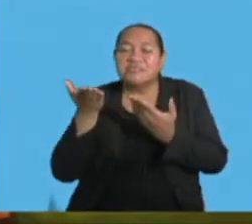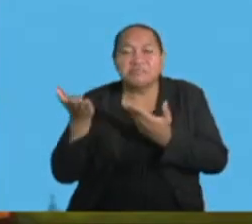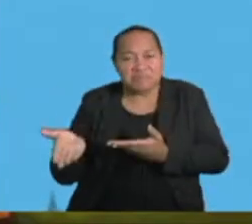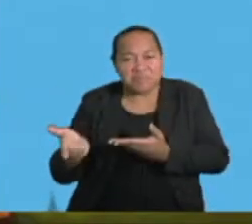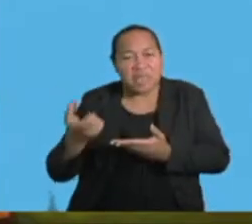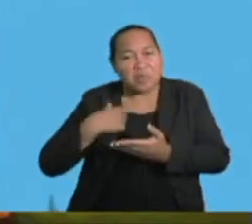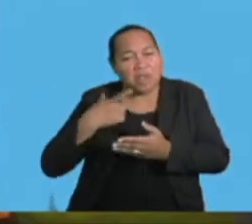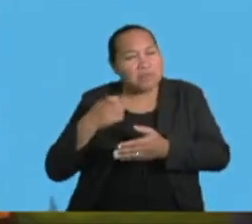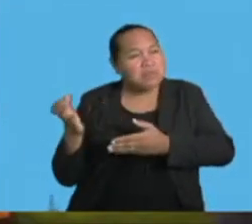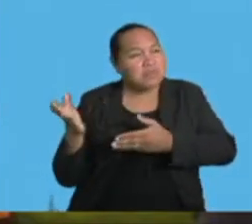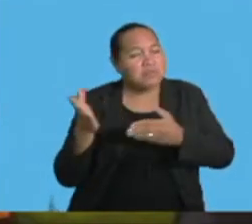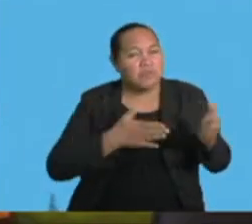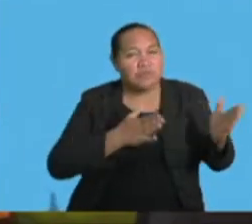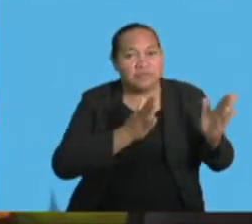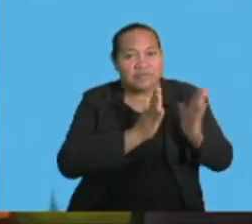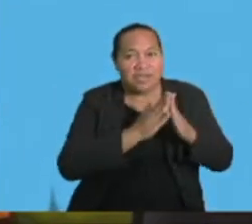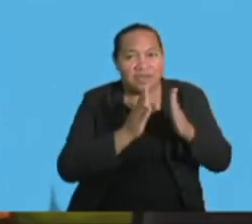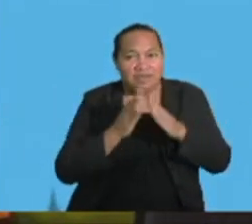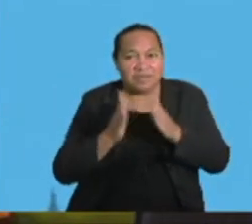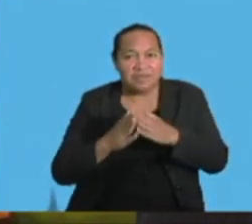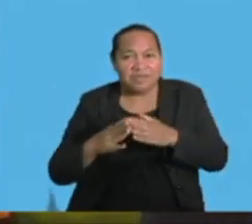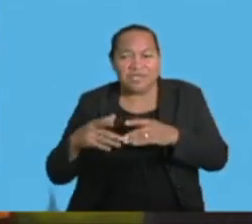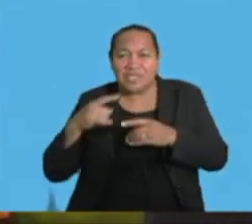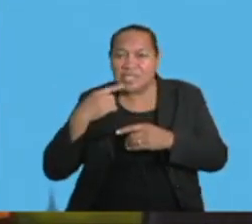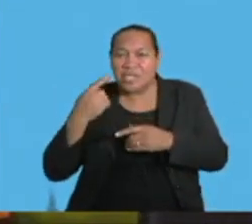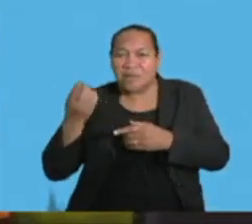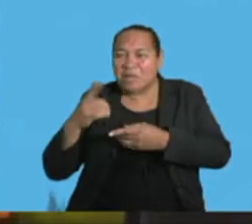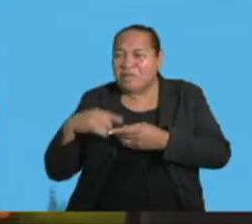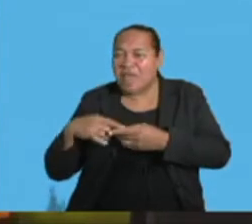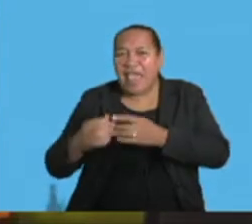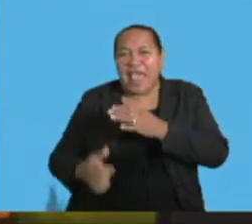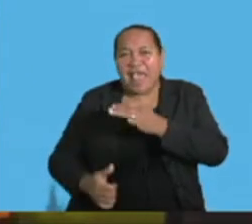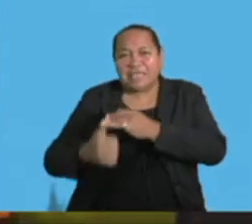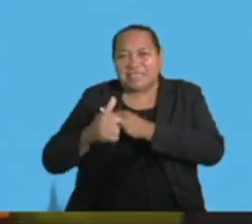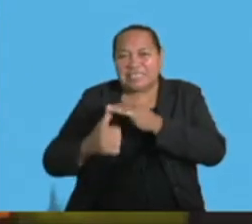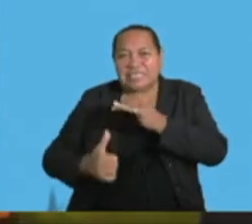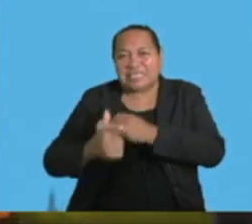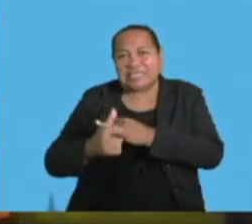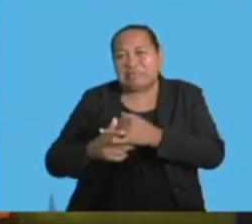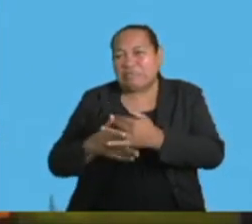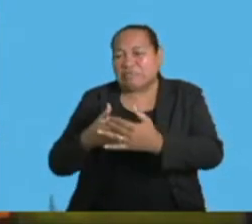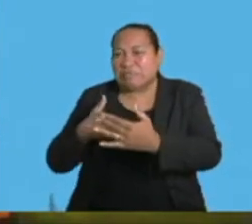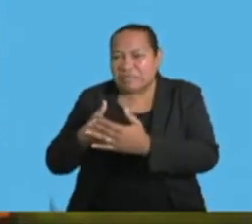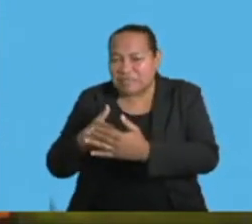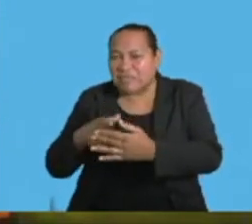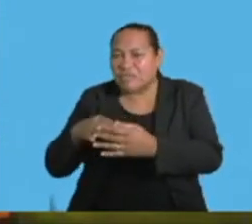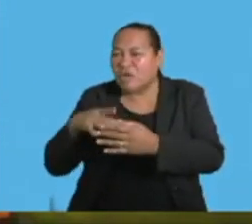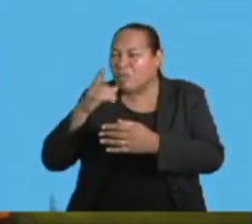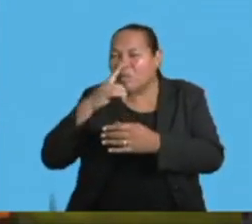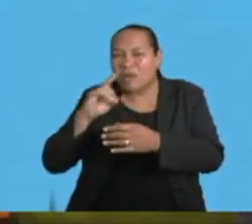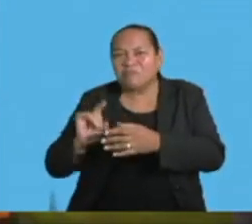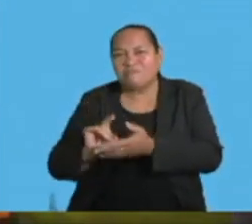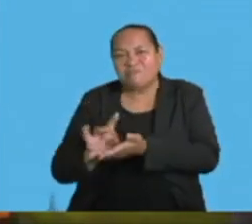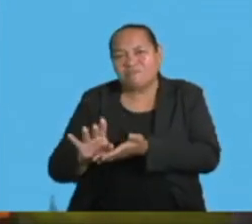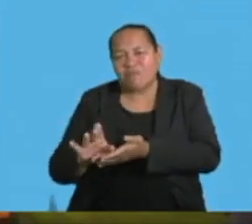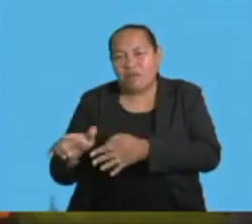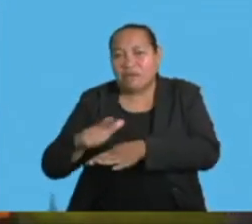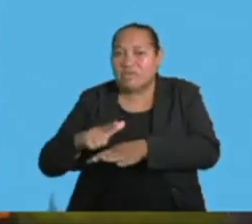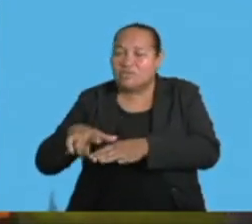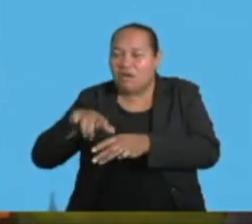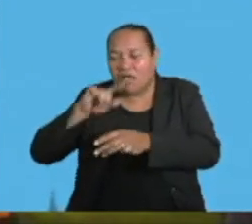more services. Deprivation of perhaps access to lands on which they live on, or removal from lands on which they live